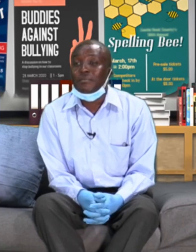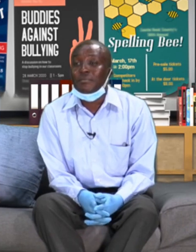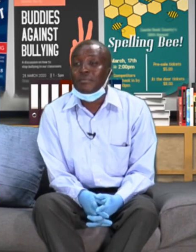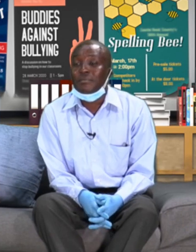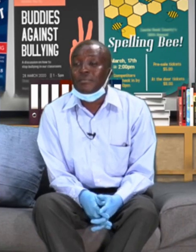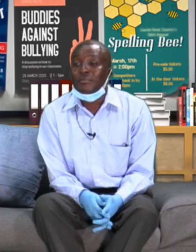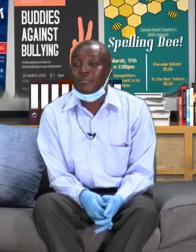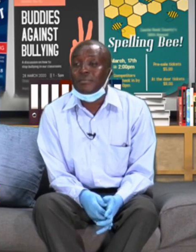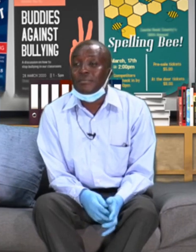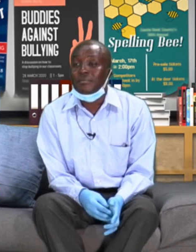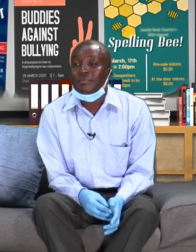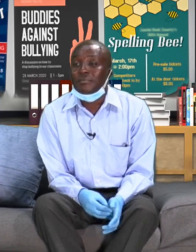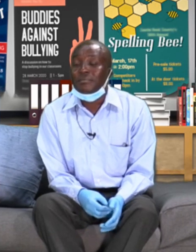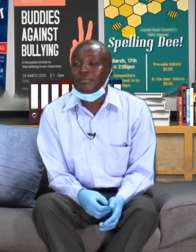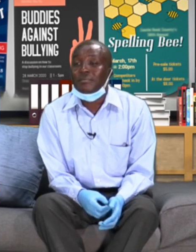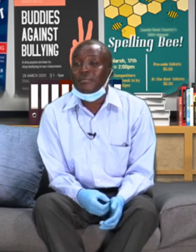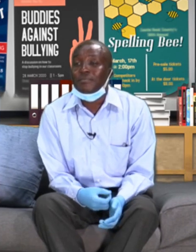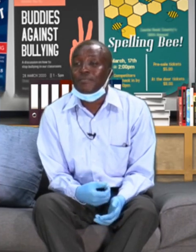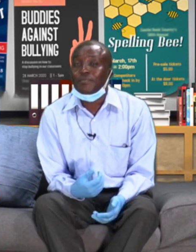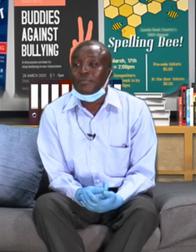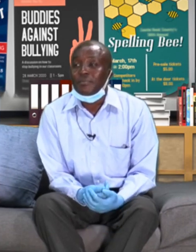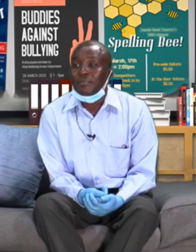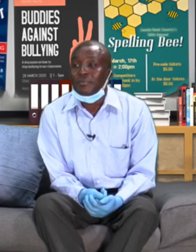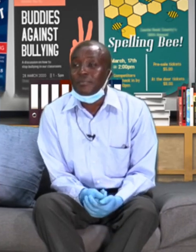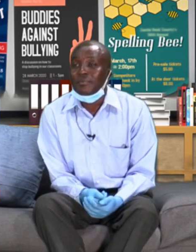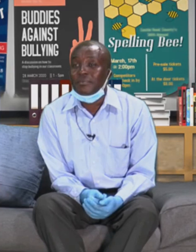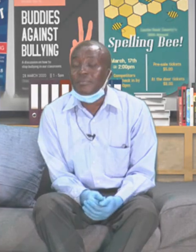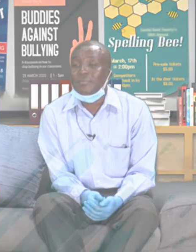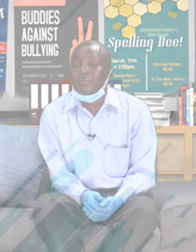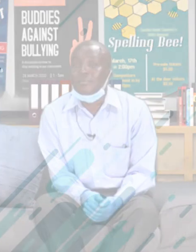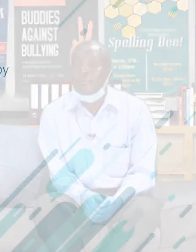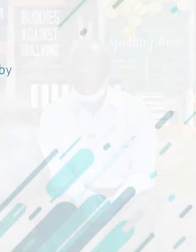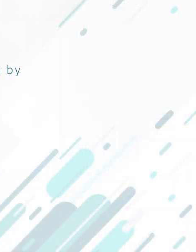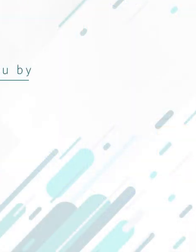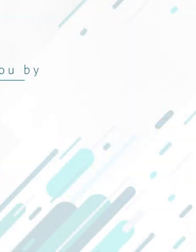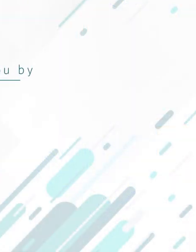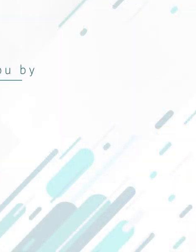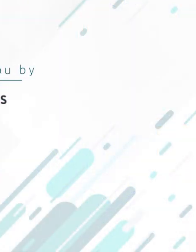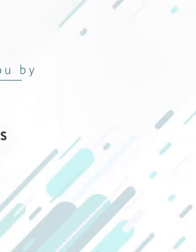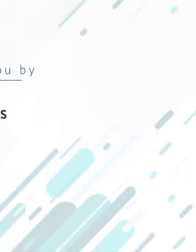pleasure having you guys and my lovely guests on our couch.